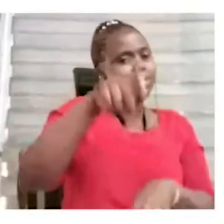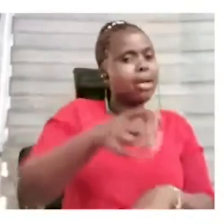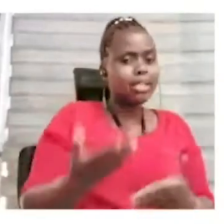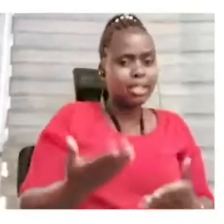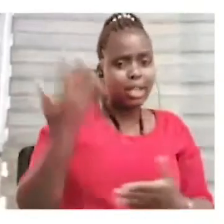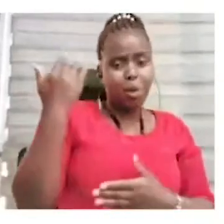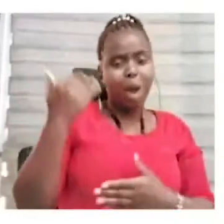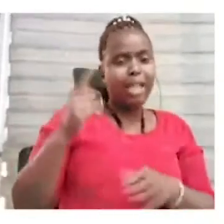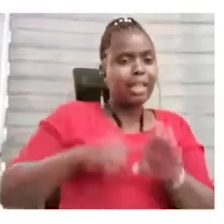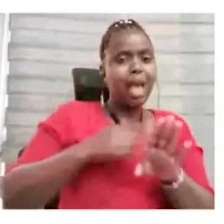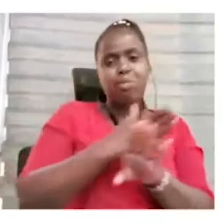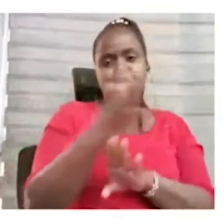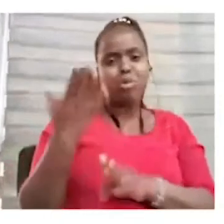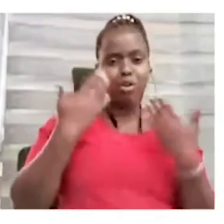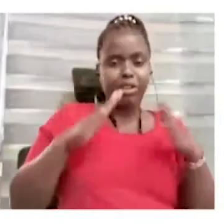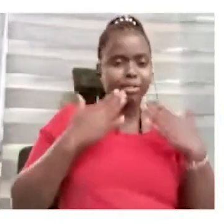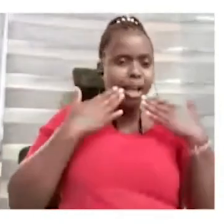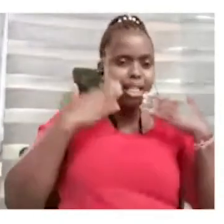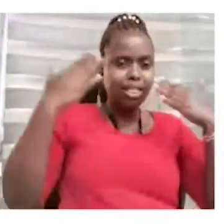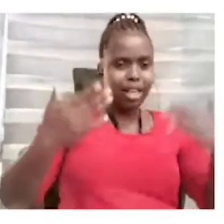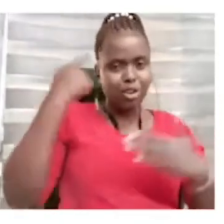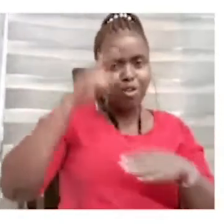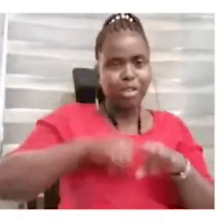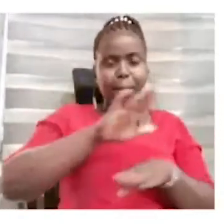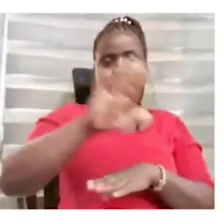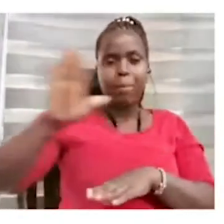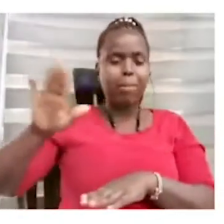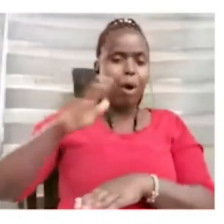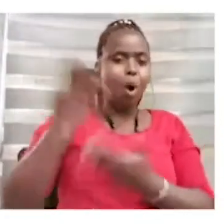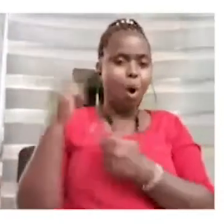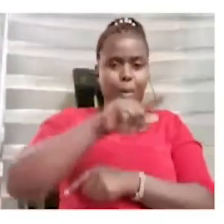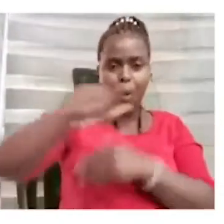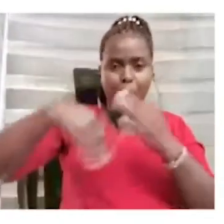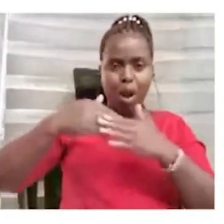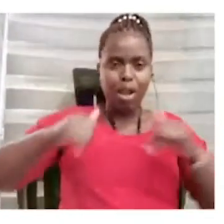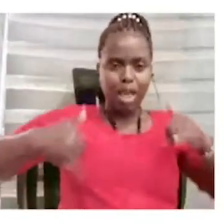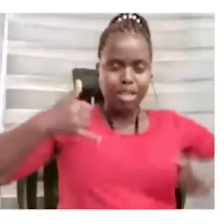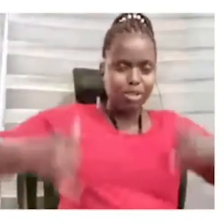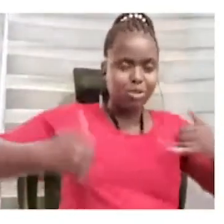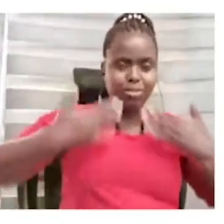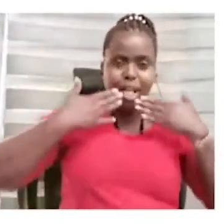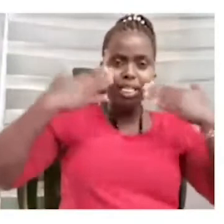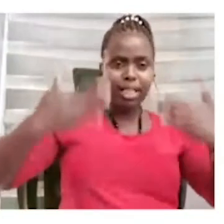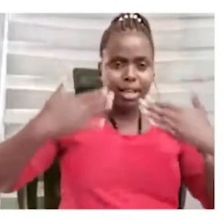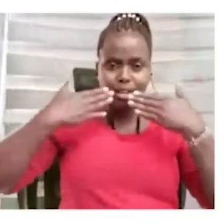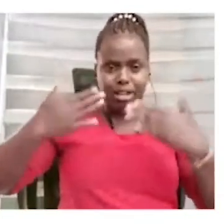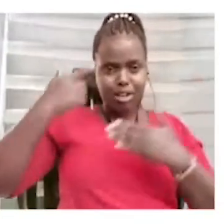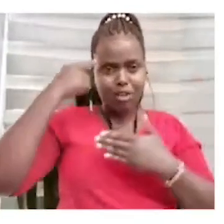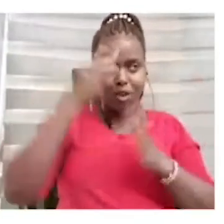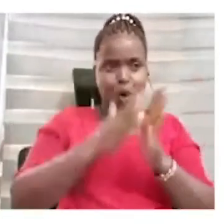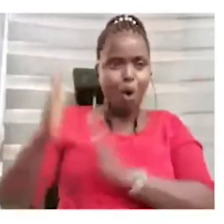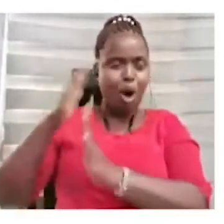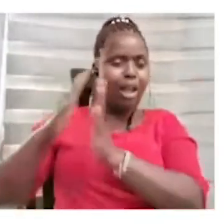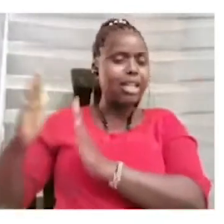time. Thank you so much for your time. I hope everybody enjoyed it. And thank you also for the organizers, in particular for Irene